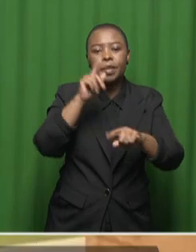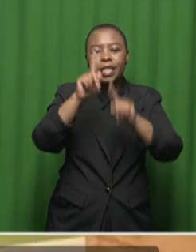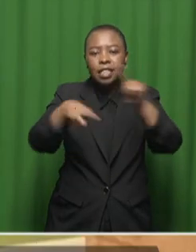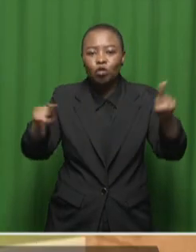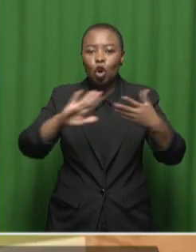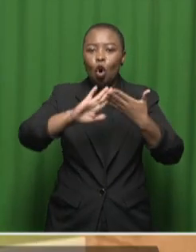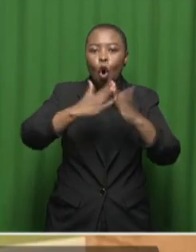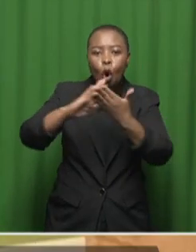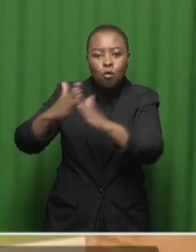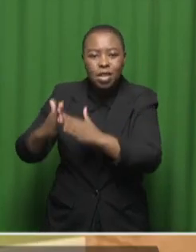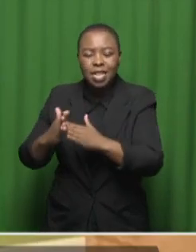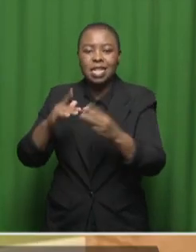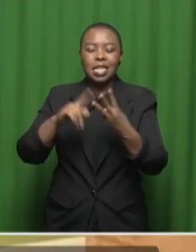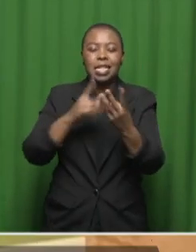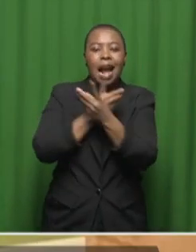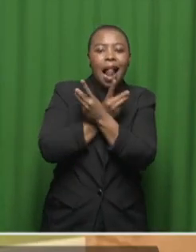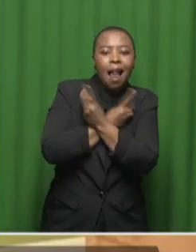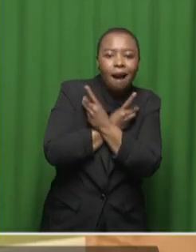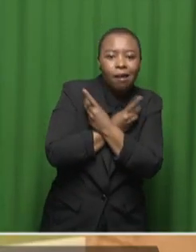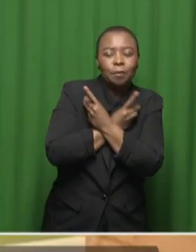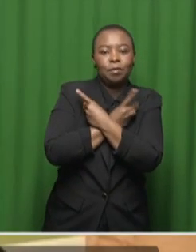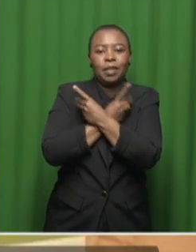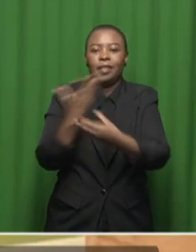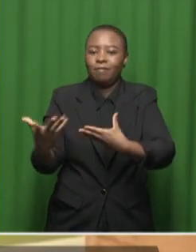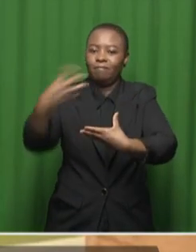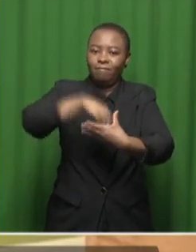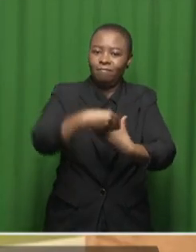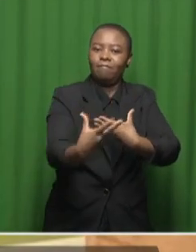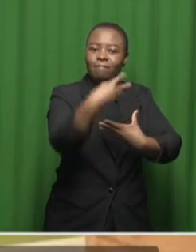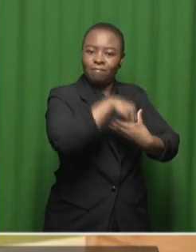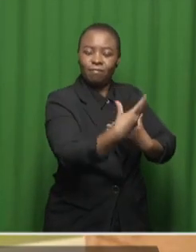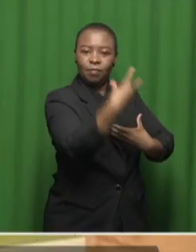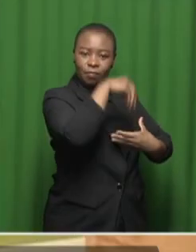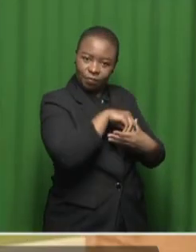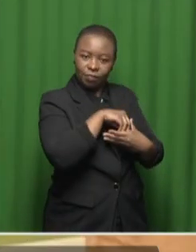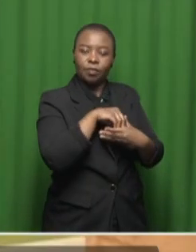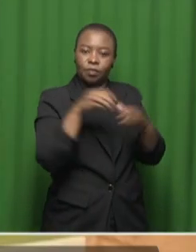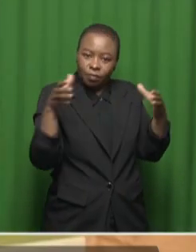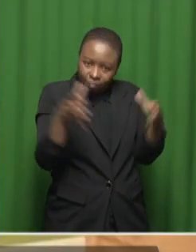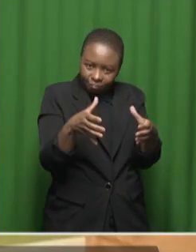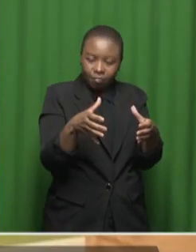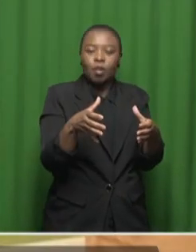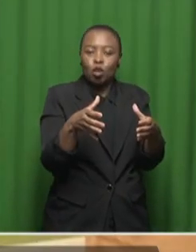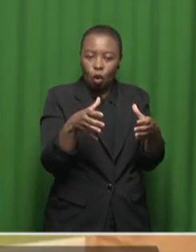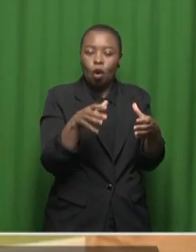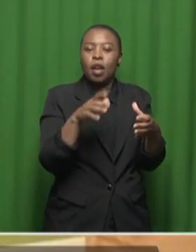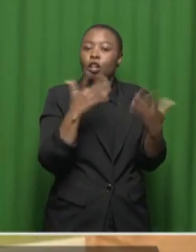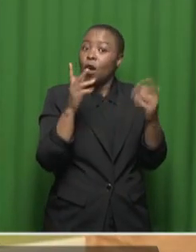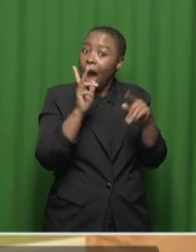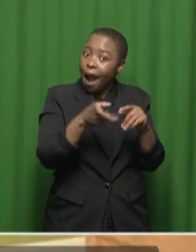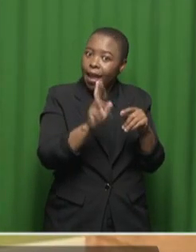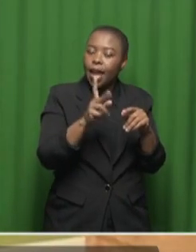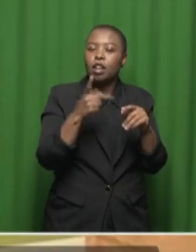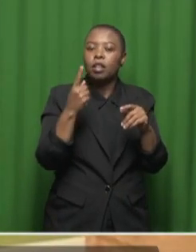communities and clubs, our hub structures, really bringing into games. But the biggest excitement really then speaks to what is it for the fan. We've